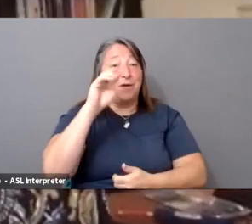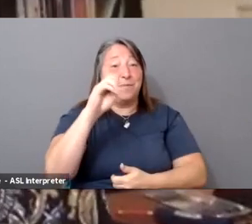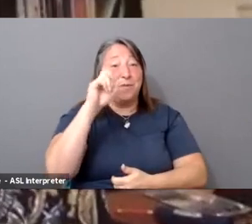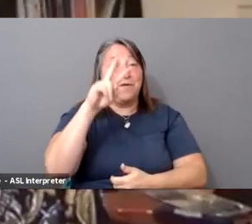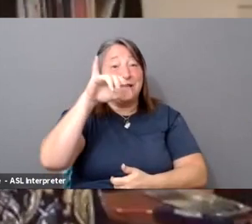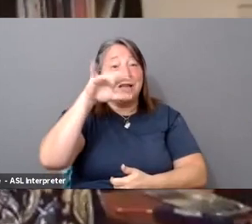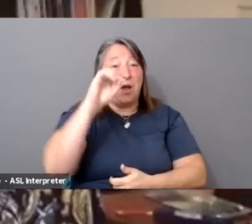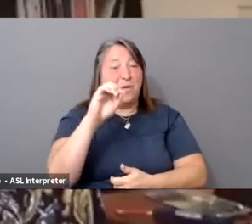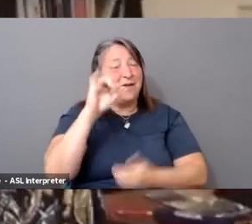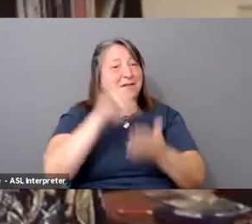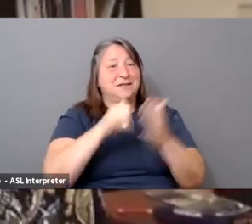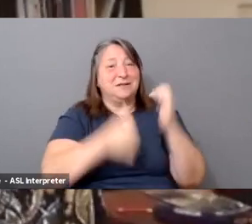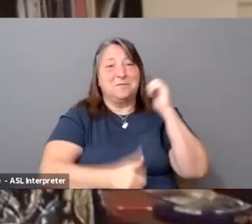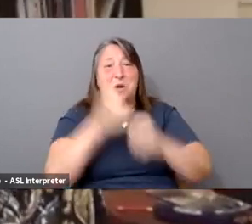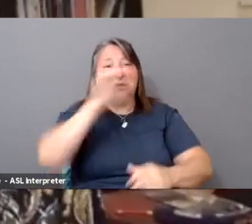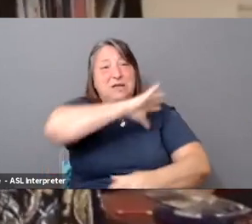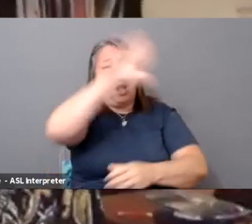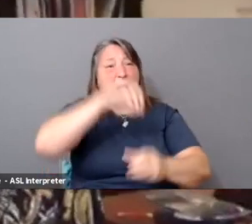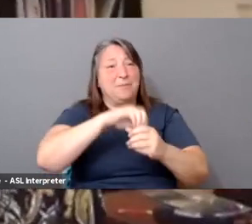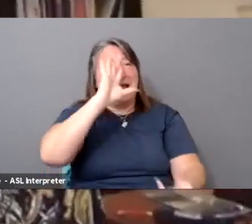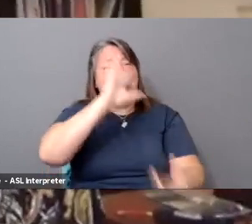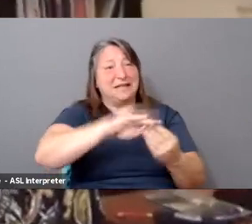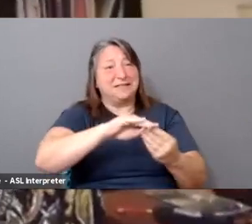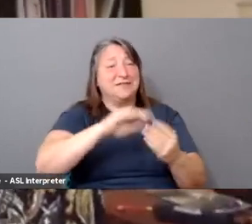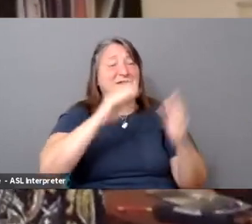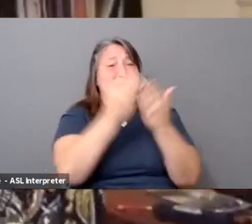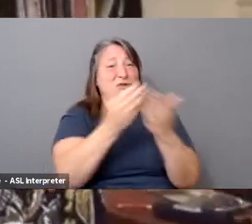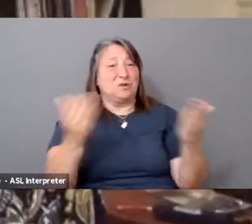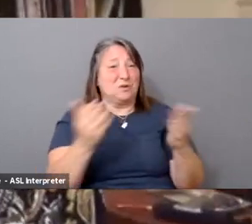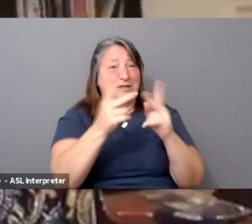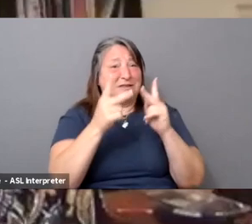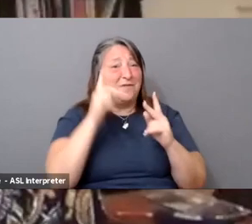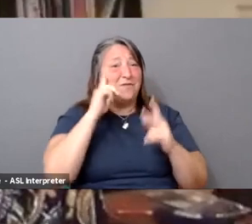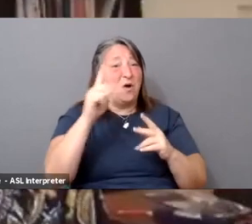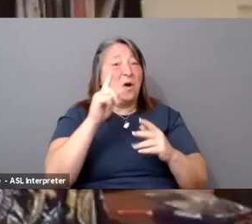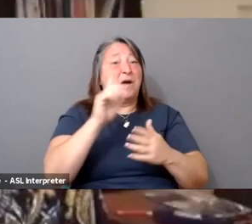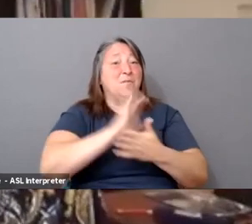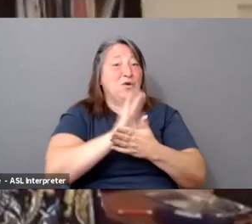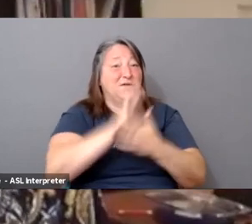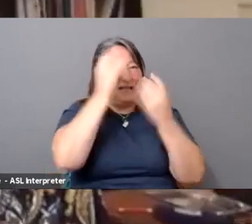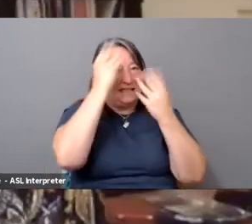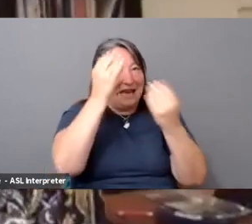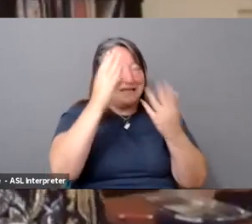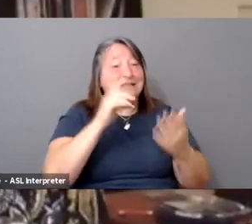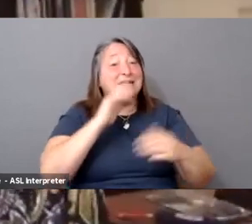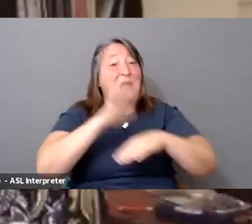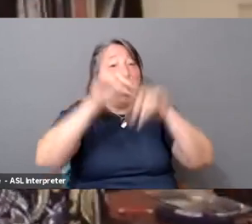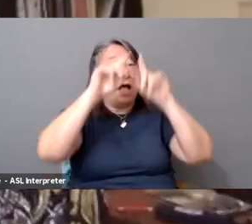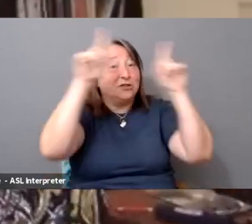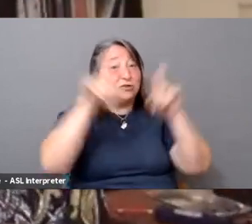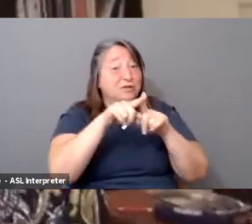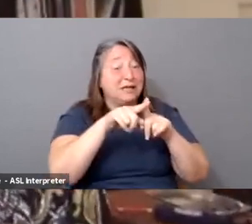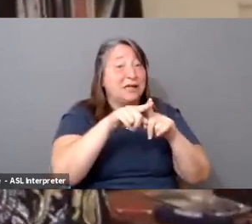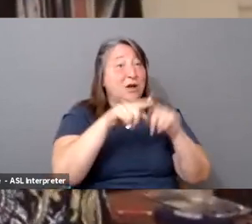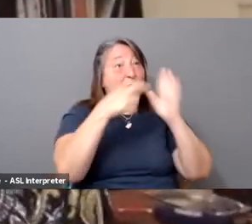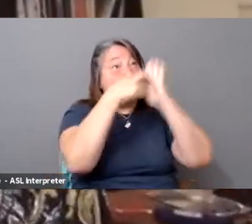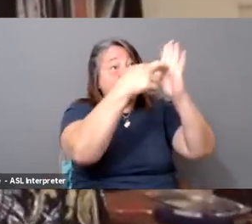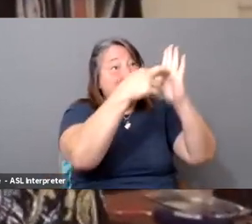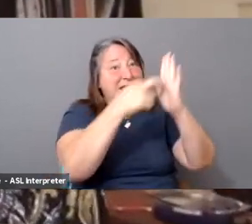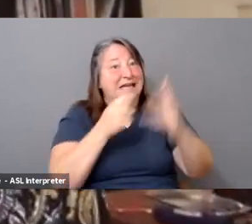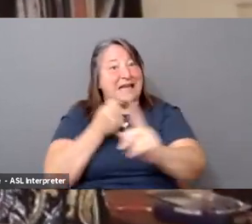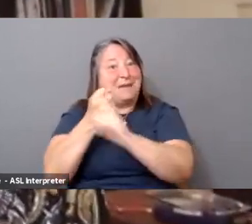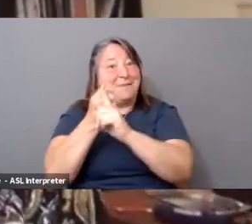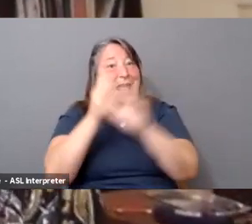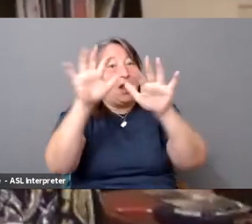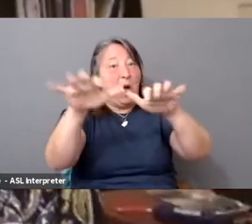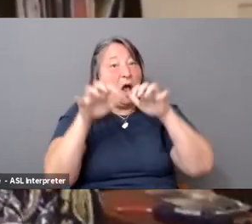source of moviegoer data, to pose the question, does on-screen representation impact audience composition? So in just a few minutes,